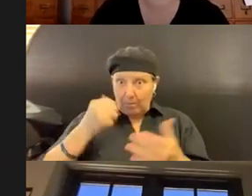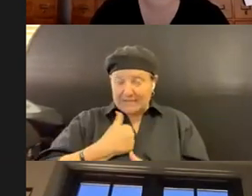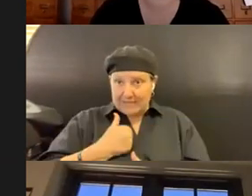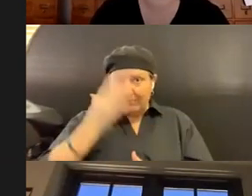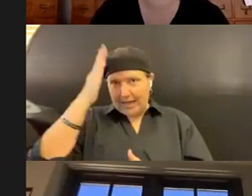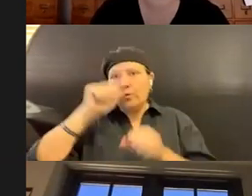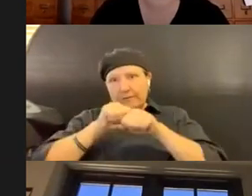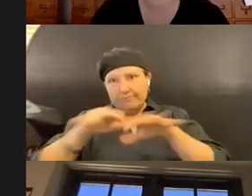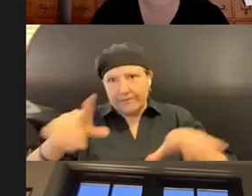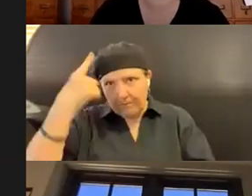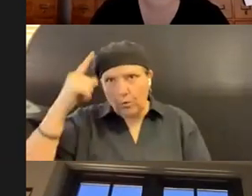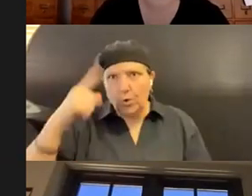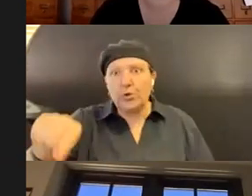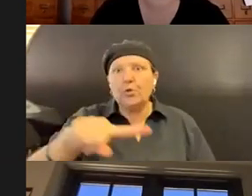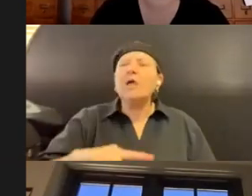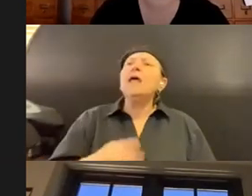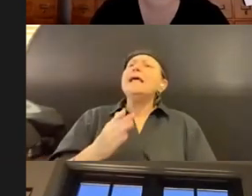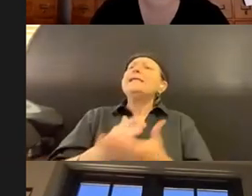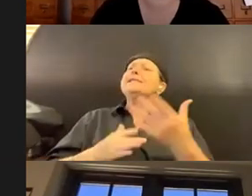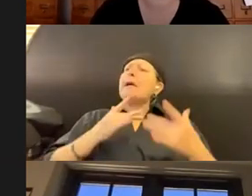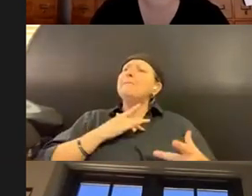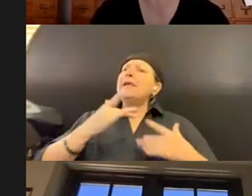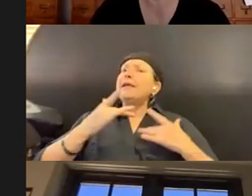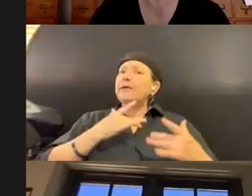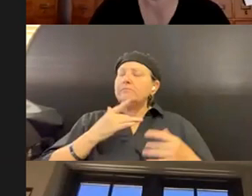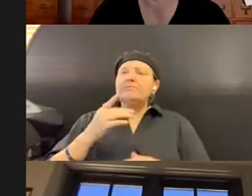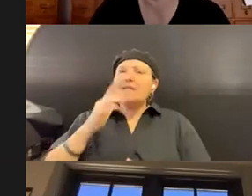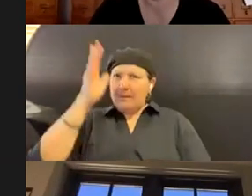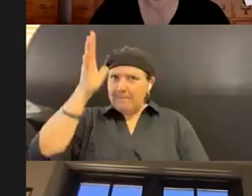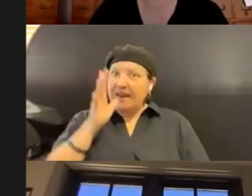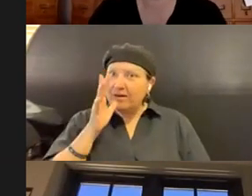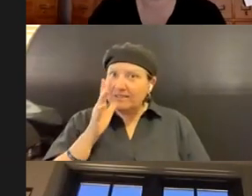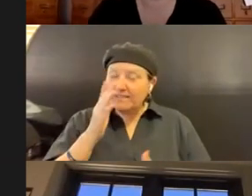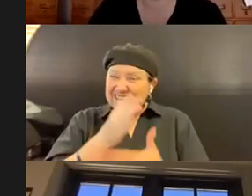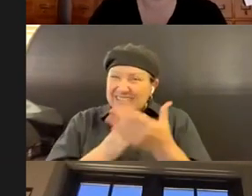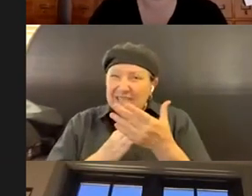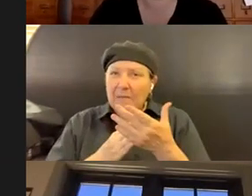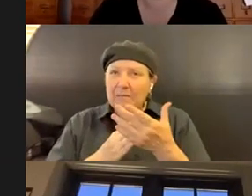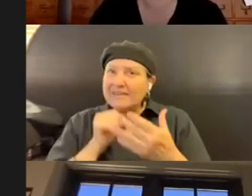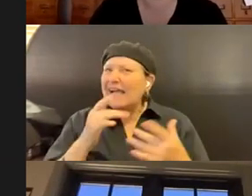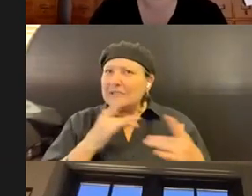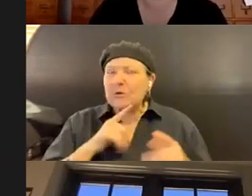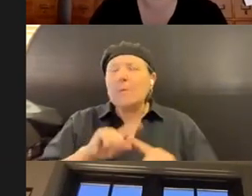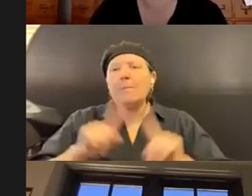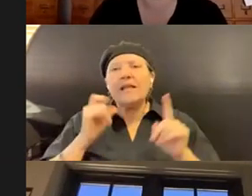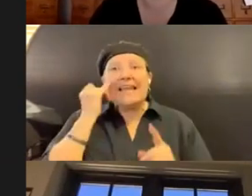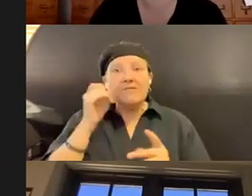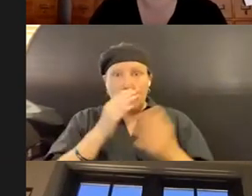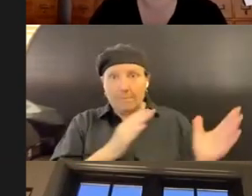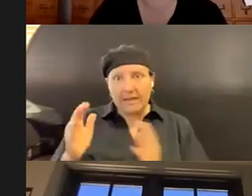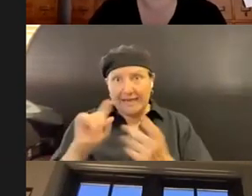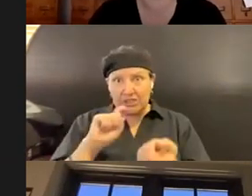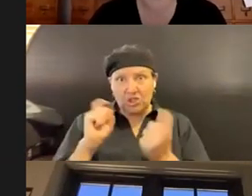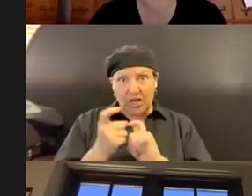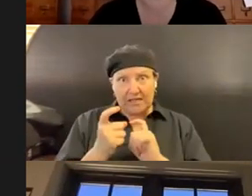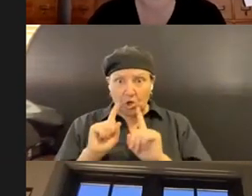All right, we had some parents concerned, not concerned, but a good thing. If what if plans changed and we're going to come back on campus?